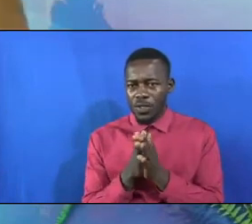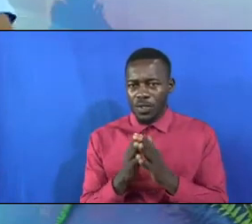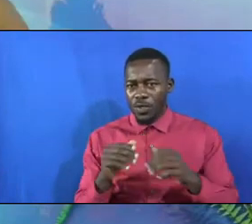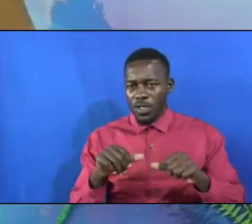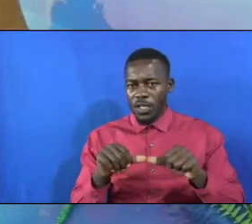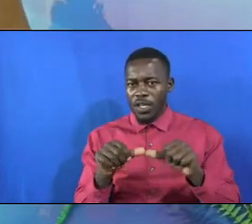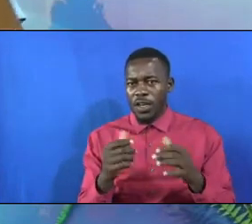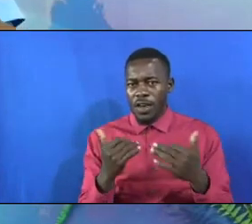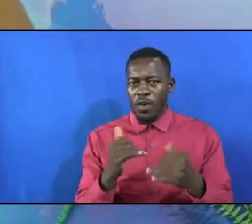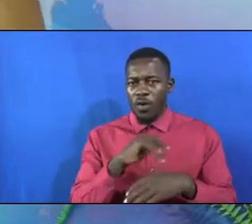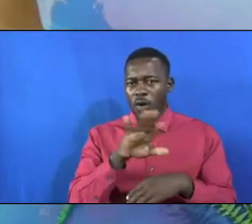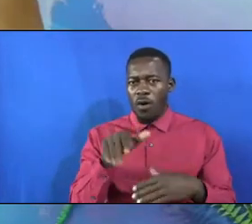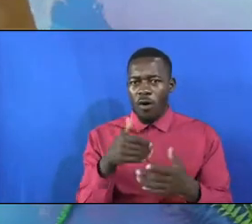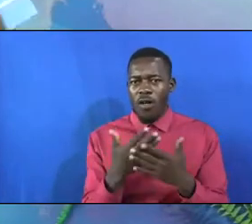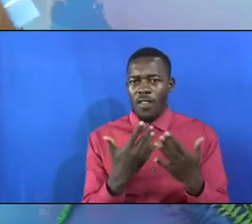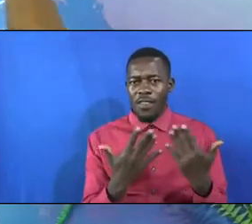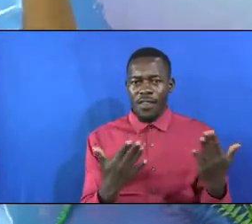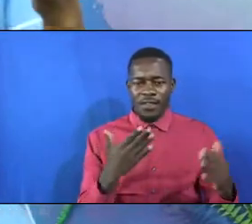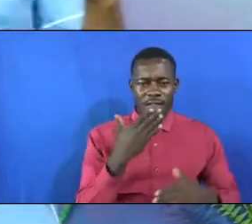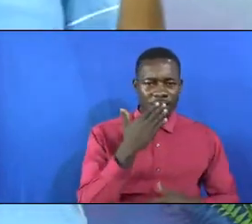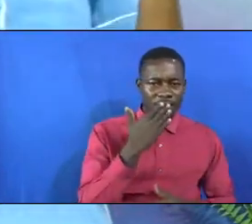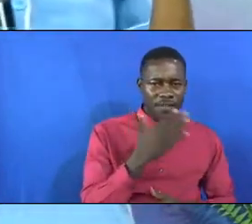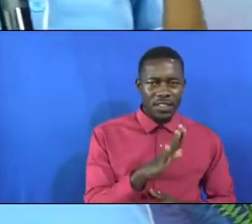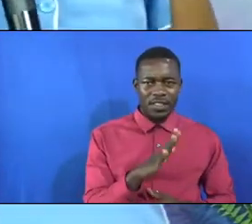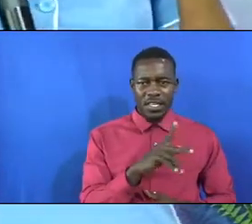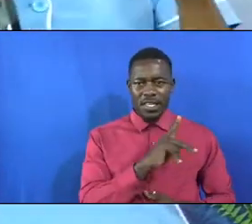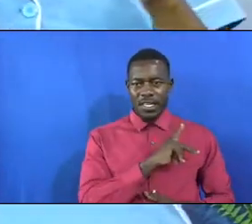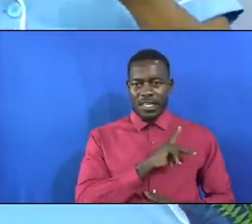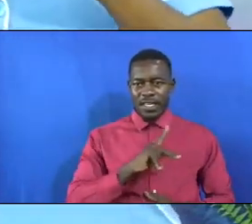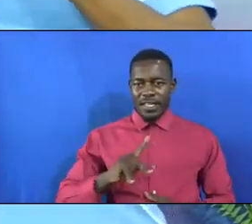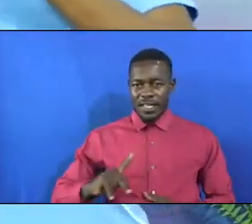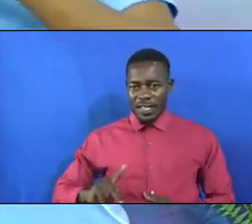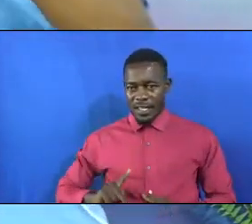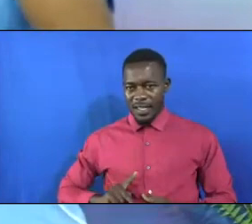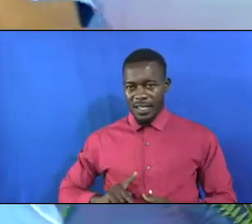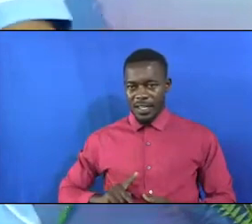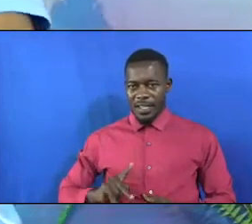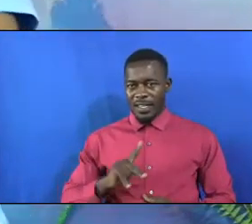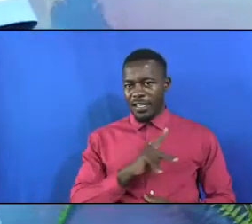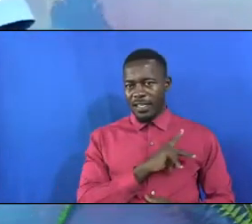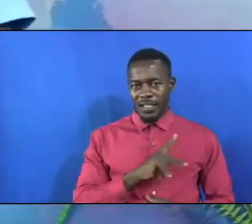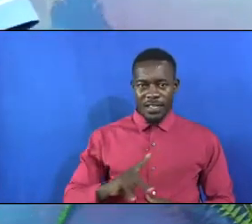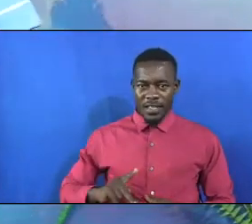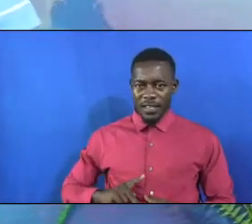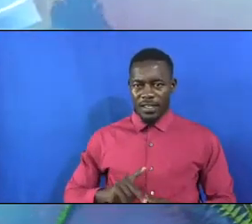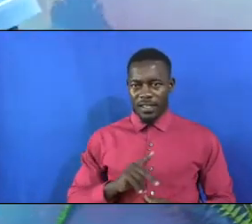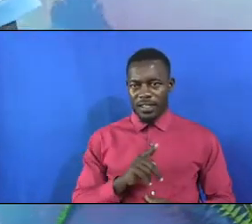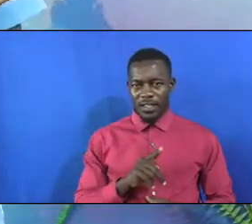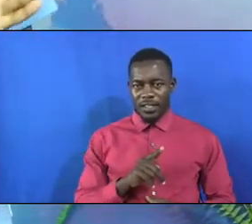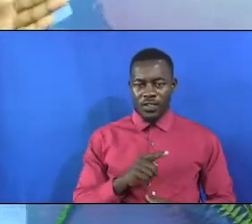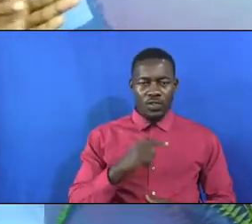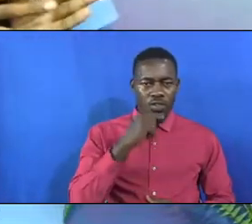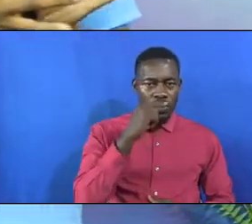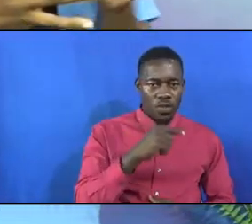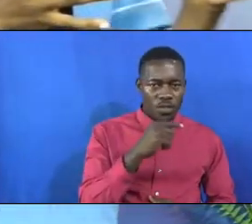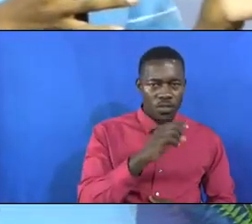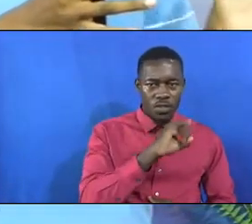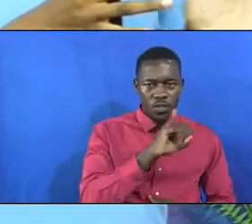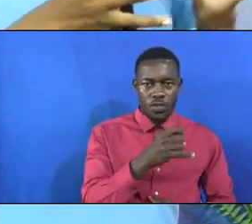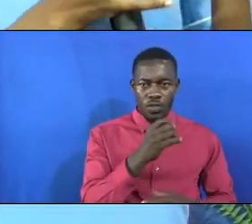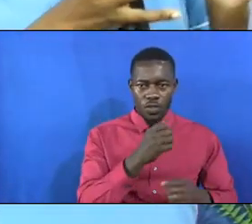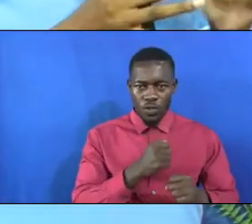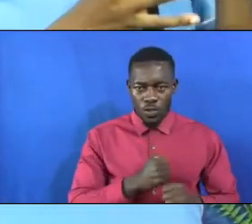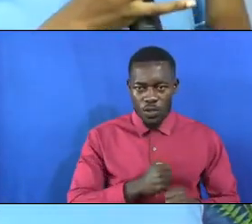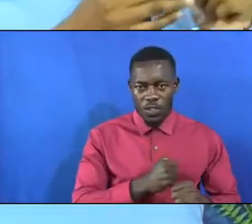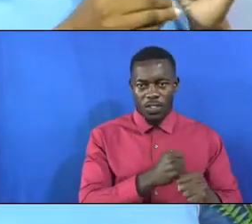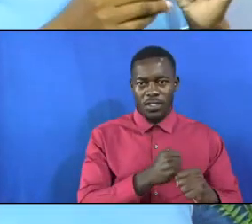now after all this was done, the king, Joseph, in the command of the king, gave them a